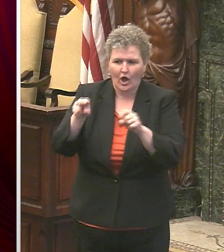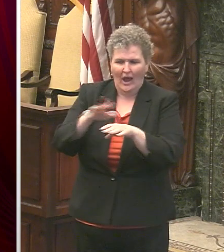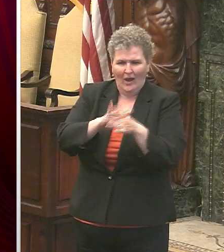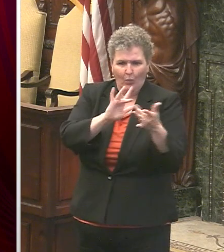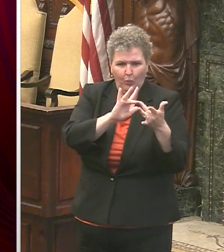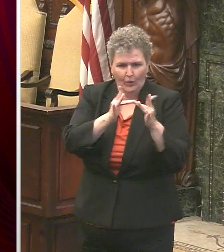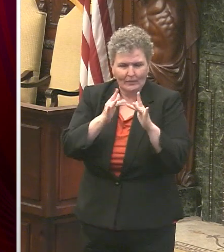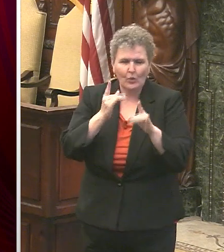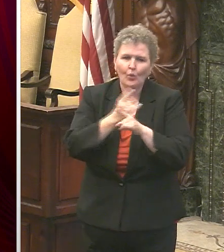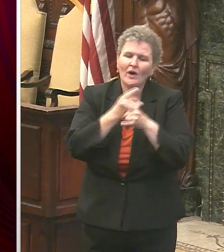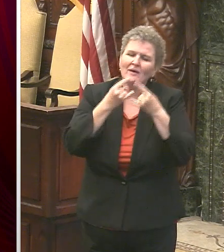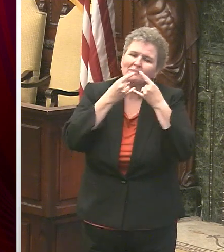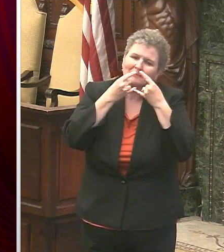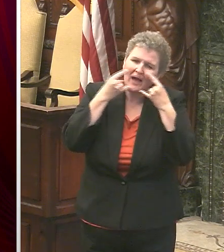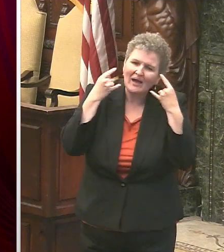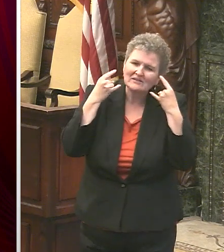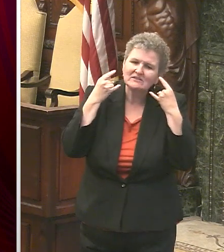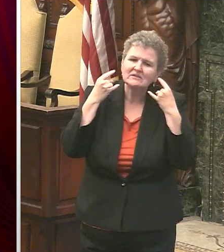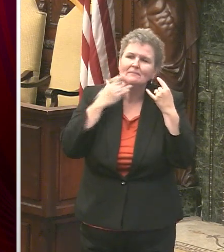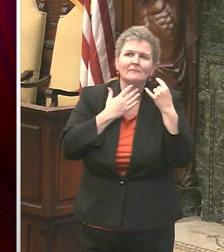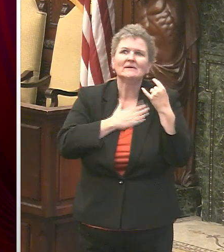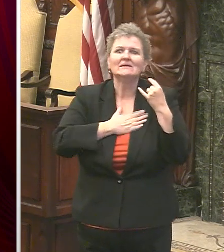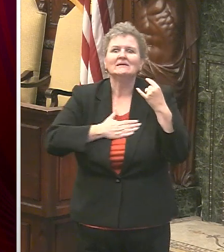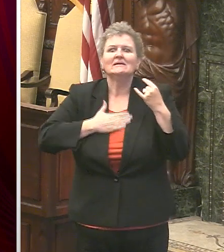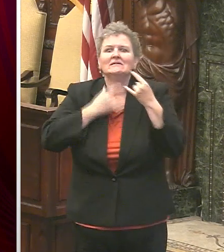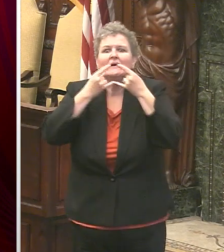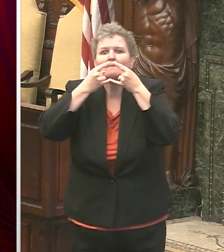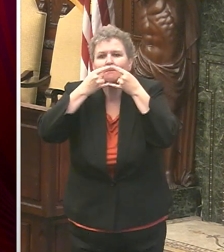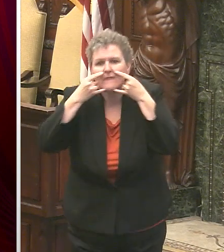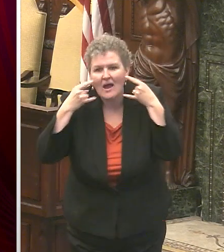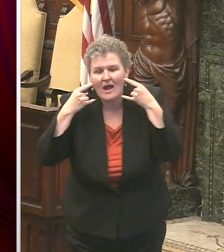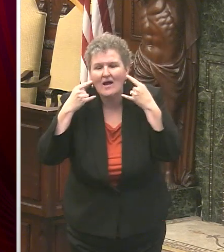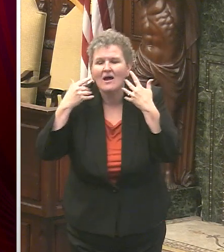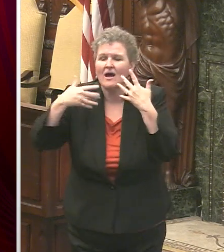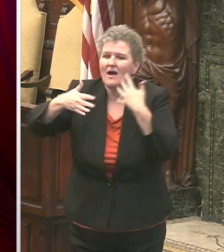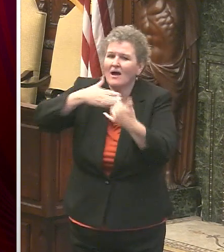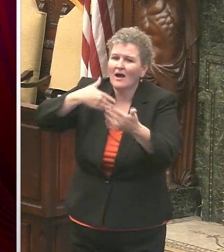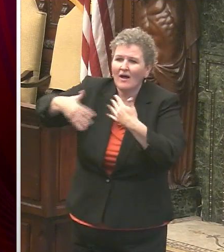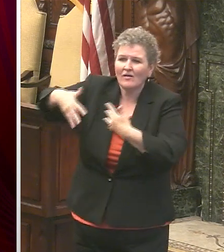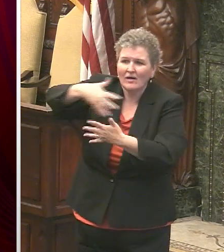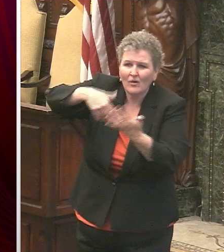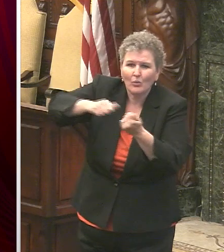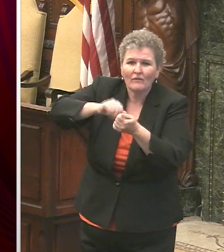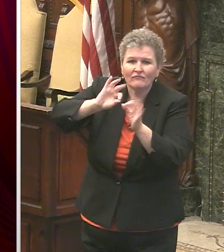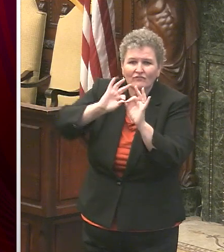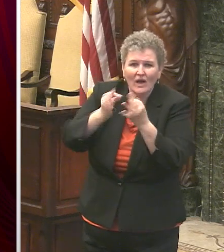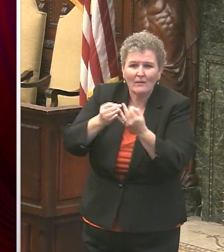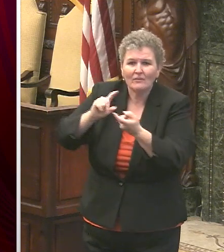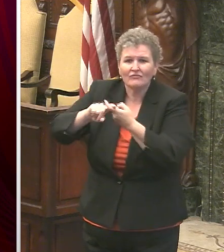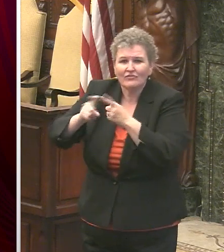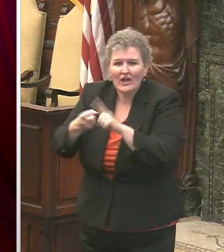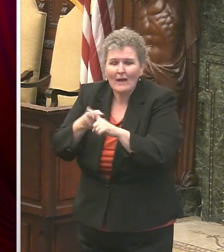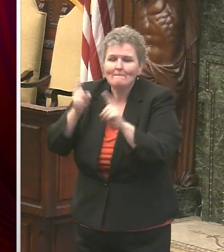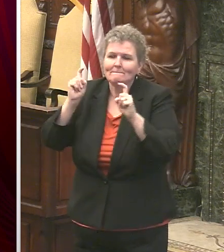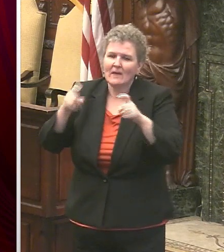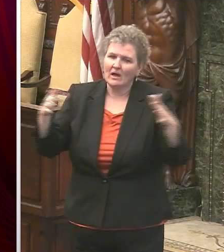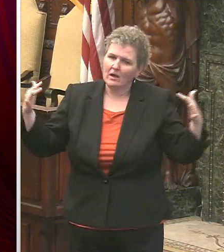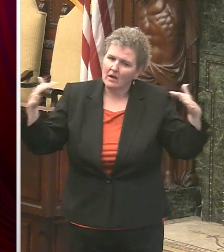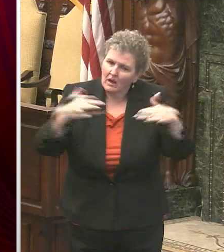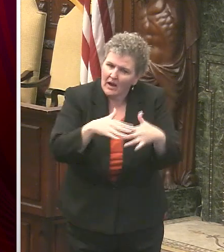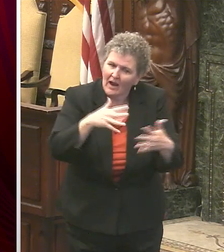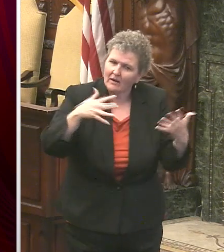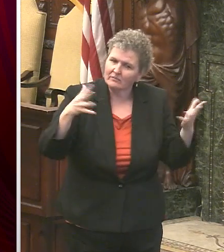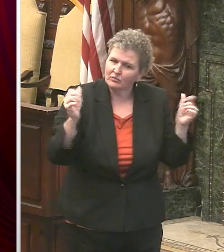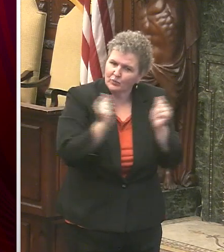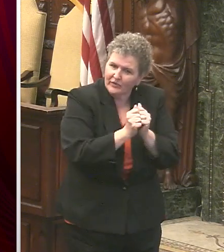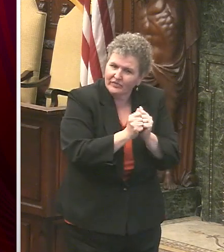mask, especially wearing a mask when you're around your relatives and close friends. And if you have to gather at all with people, we strongly recommend you do it